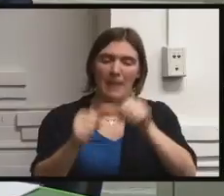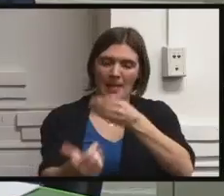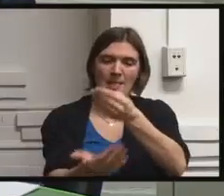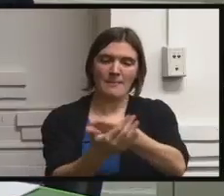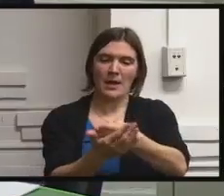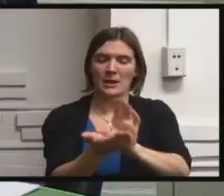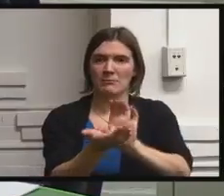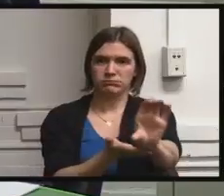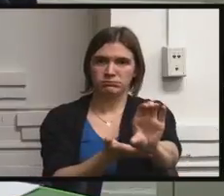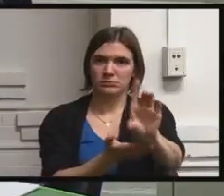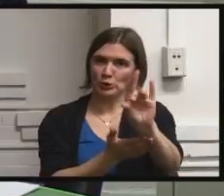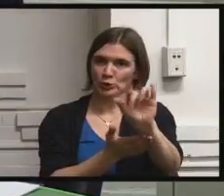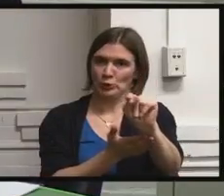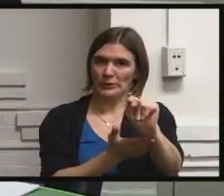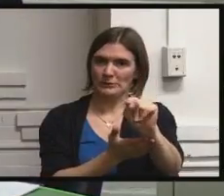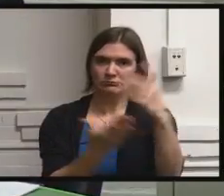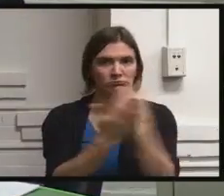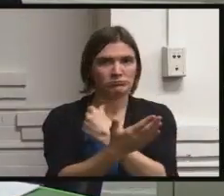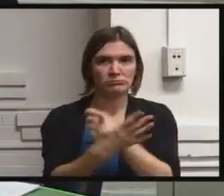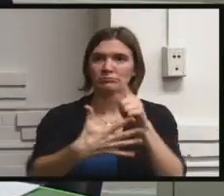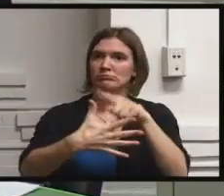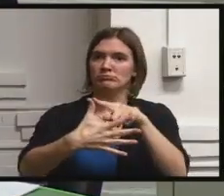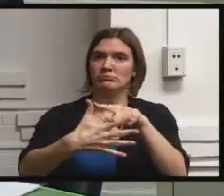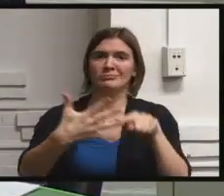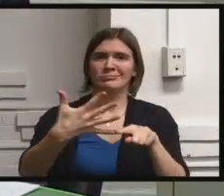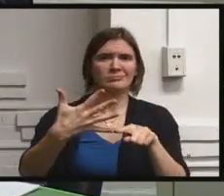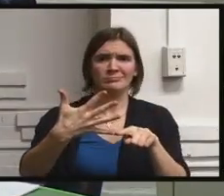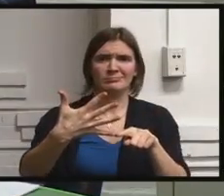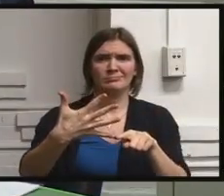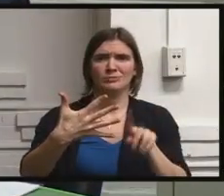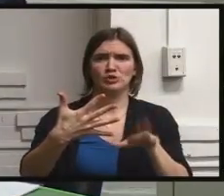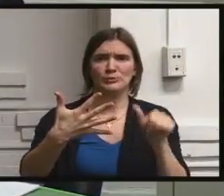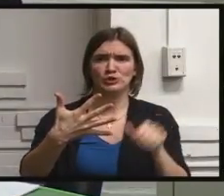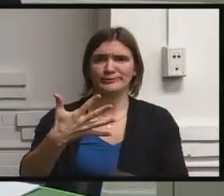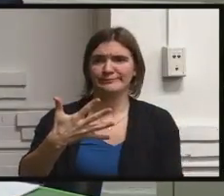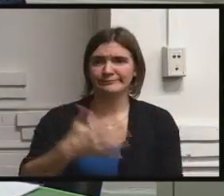know, doing as much as we can. So